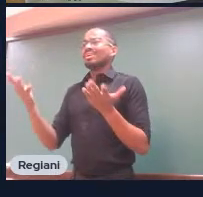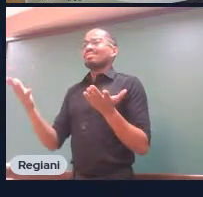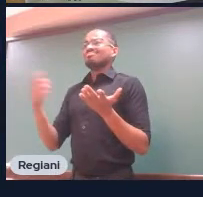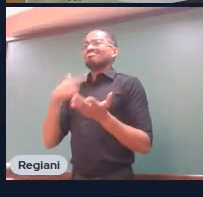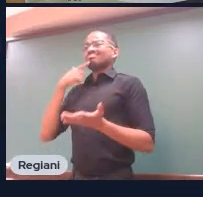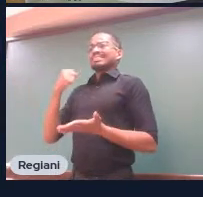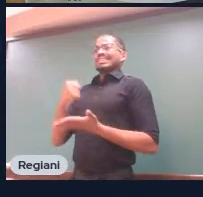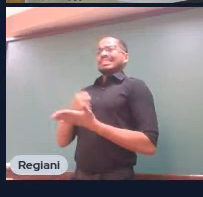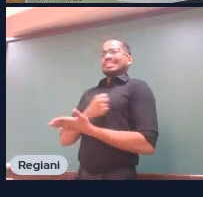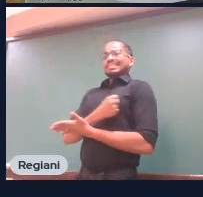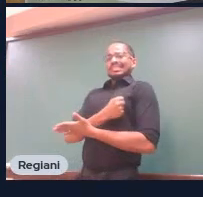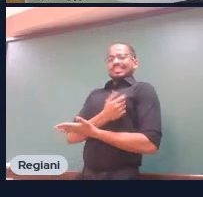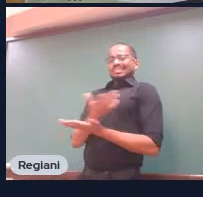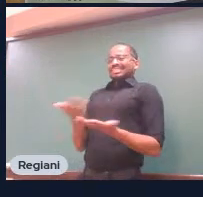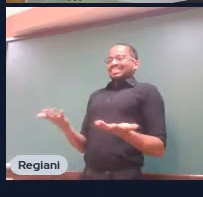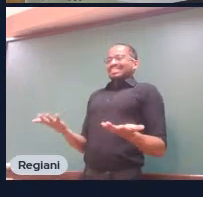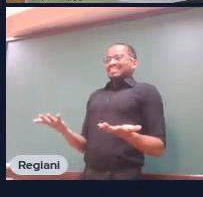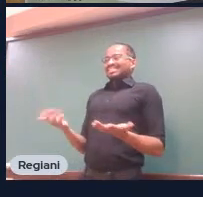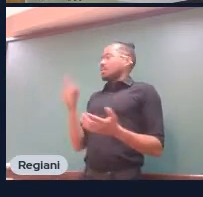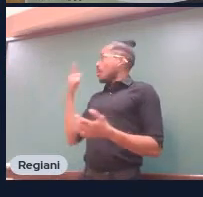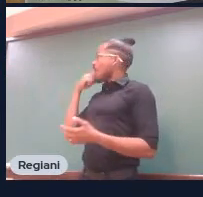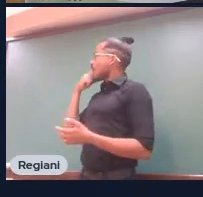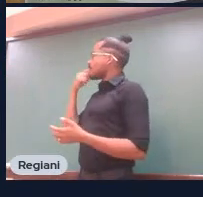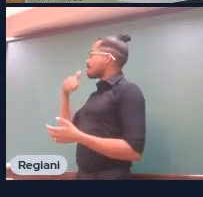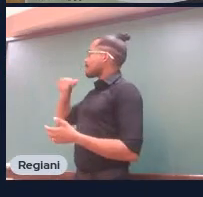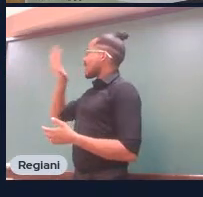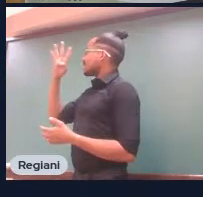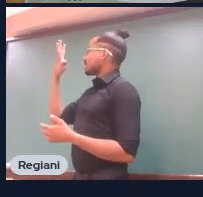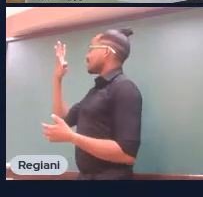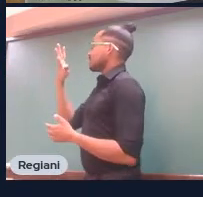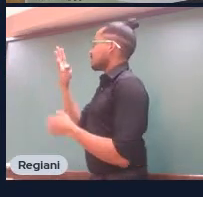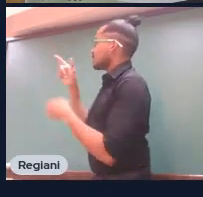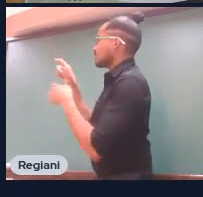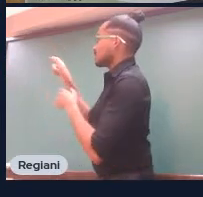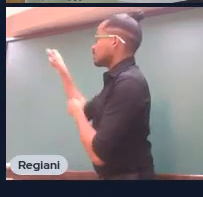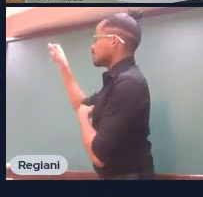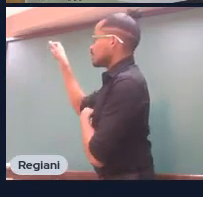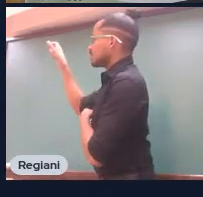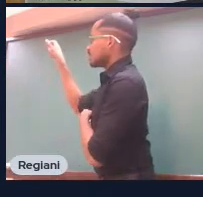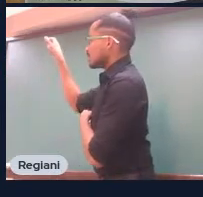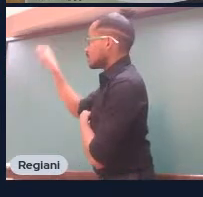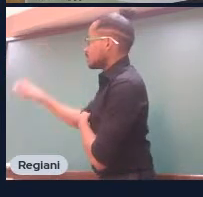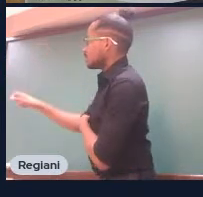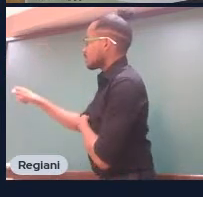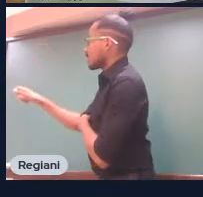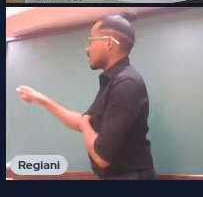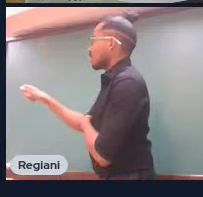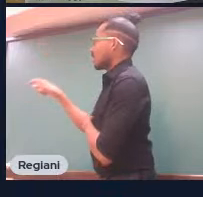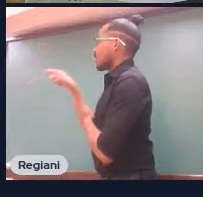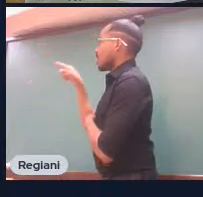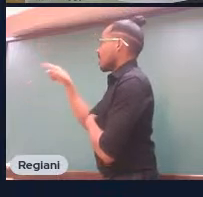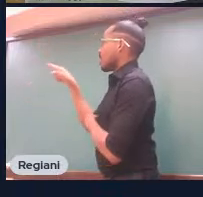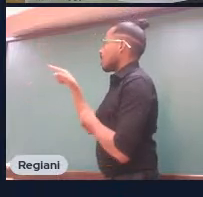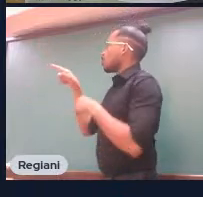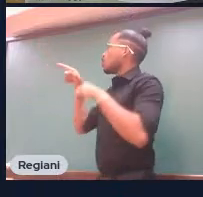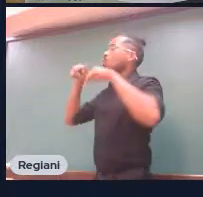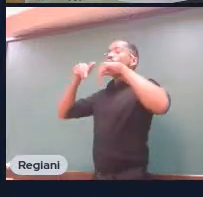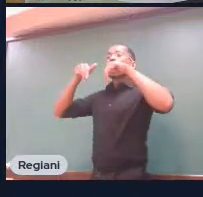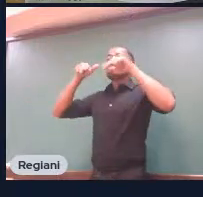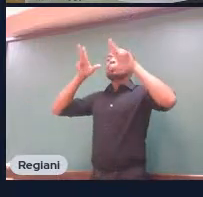table, is the fourth column, not cited in percent. In IGL, lexicons and lexicography,